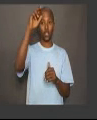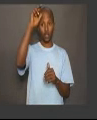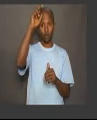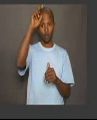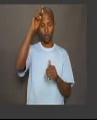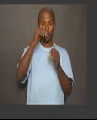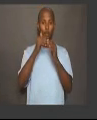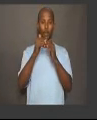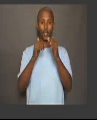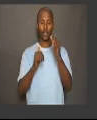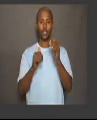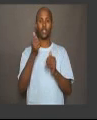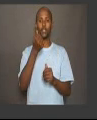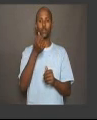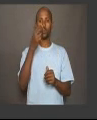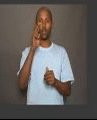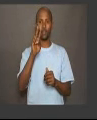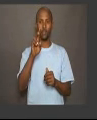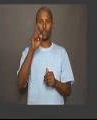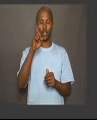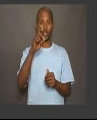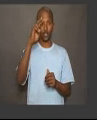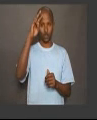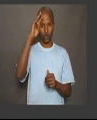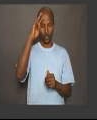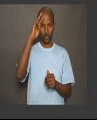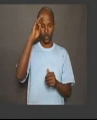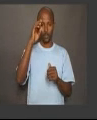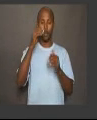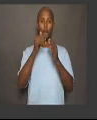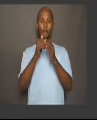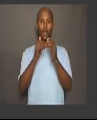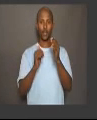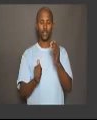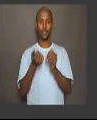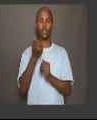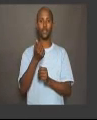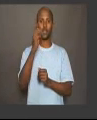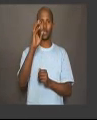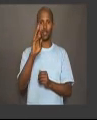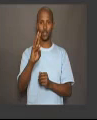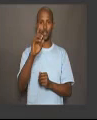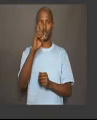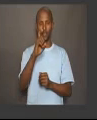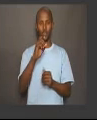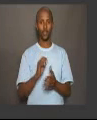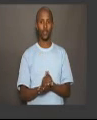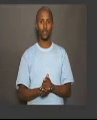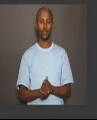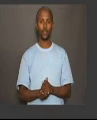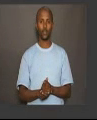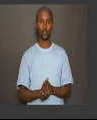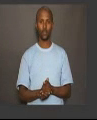minus 12x squared minus 16x.